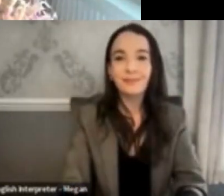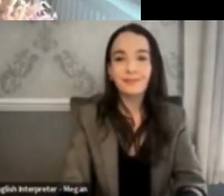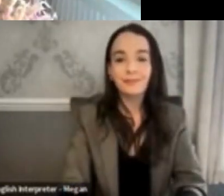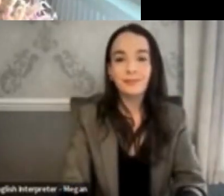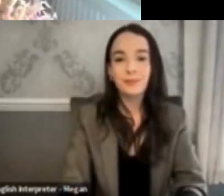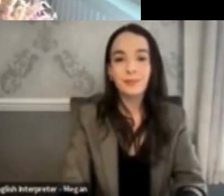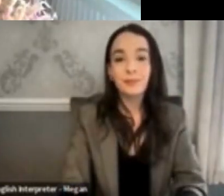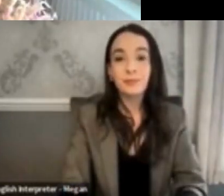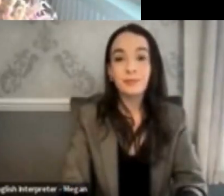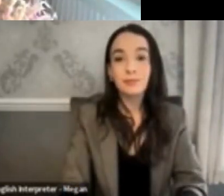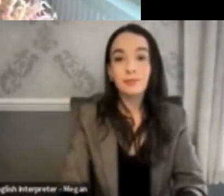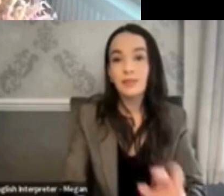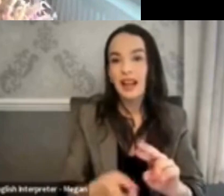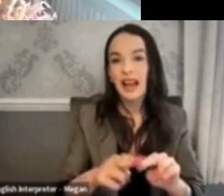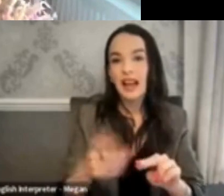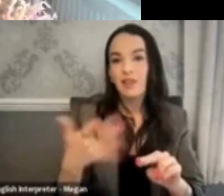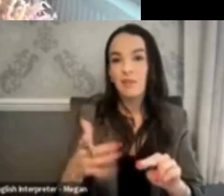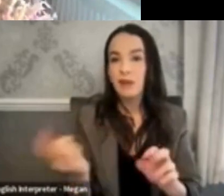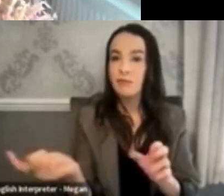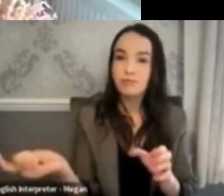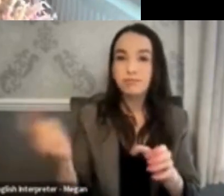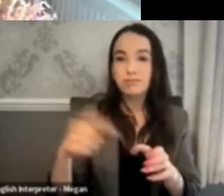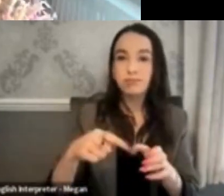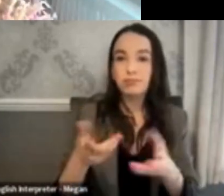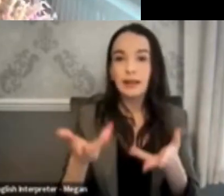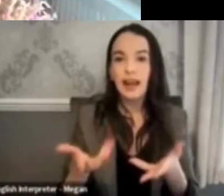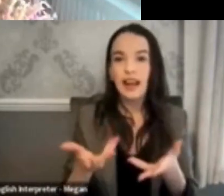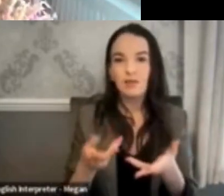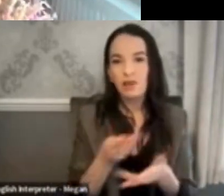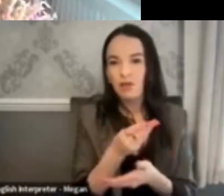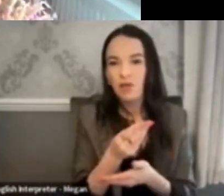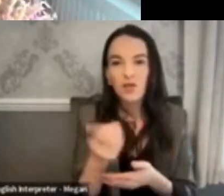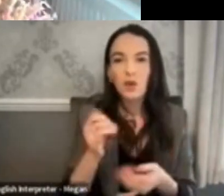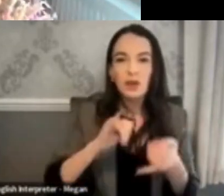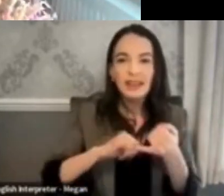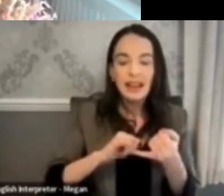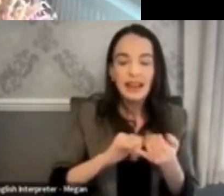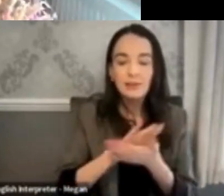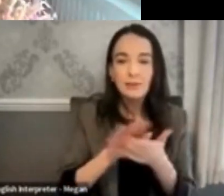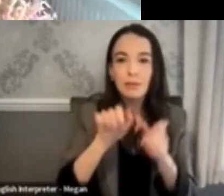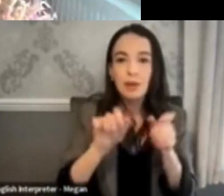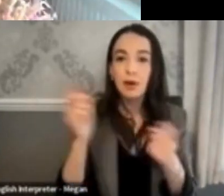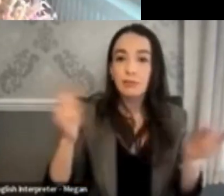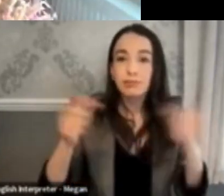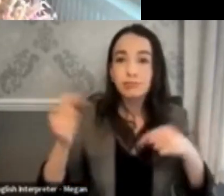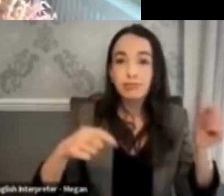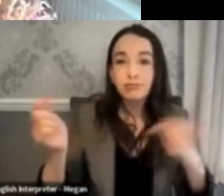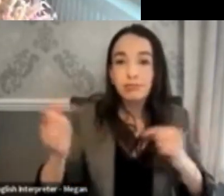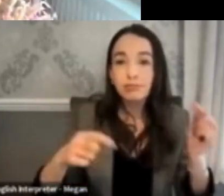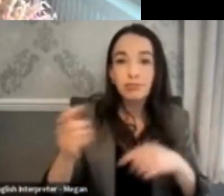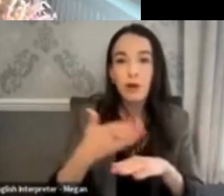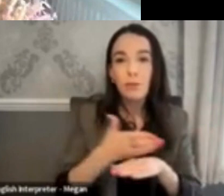If you've just joined, I'm just giving it a few more seconds to let more people enter.